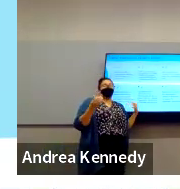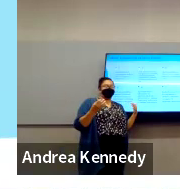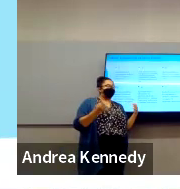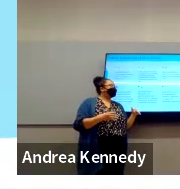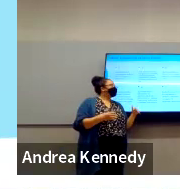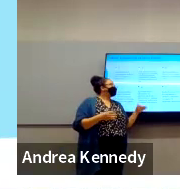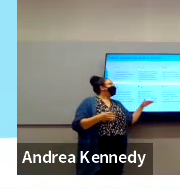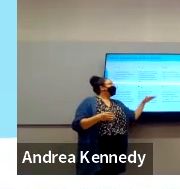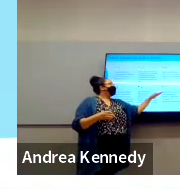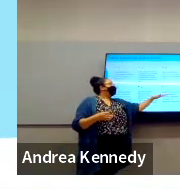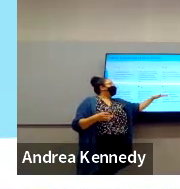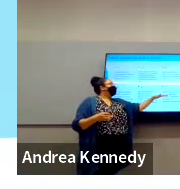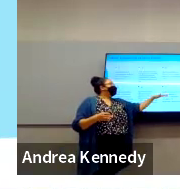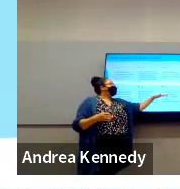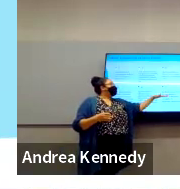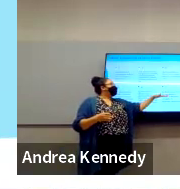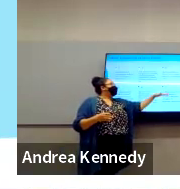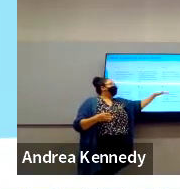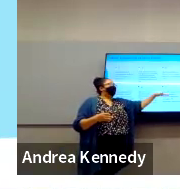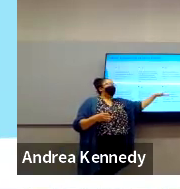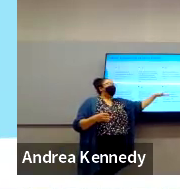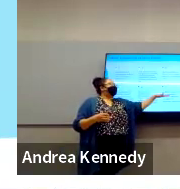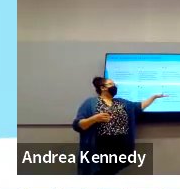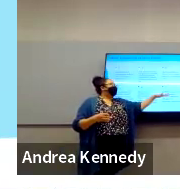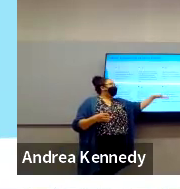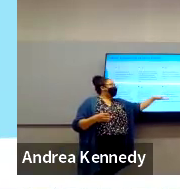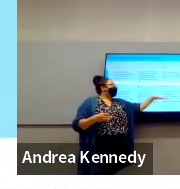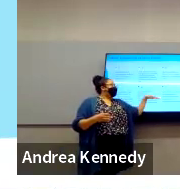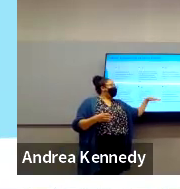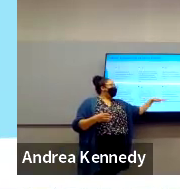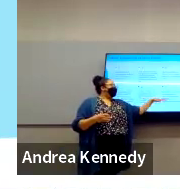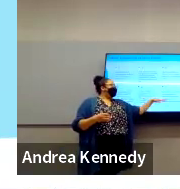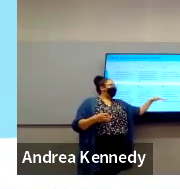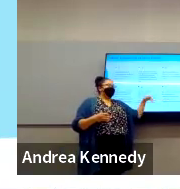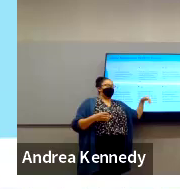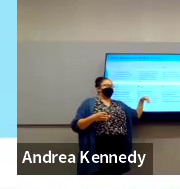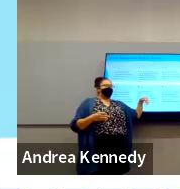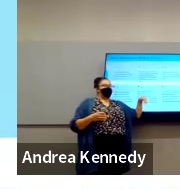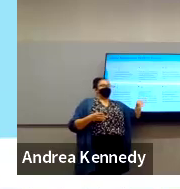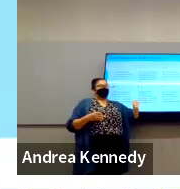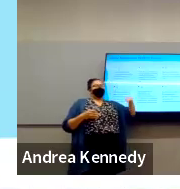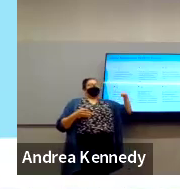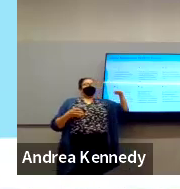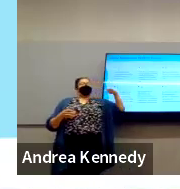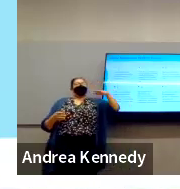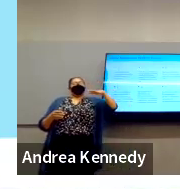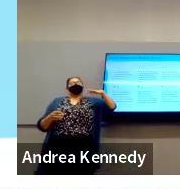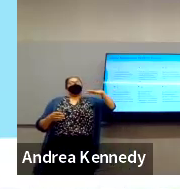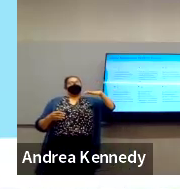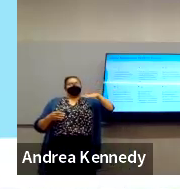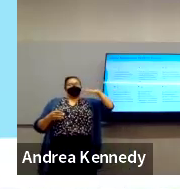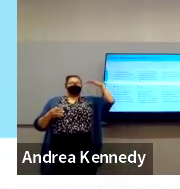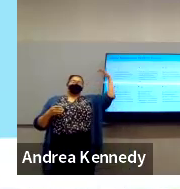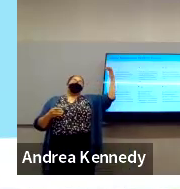amount can be. And the landlord will look at that and determine if that adjustment is going to be